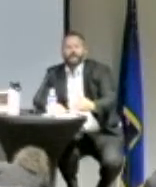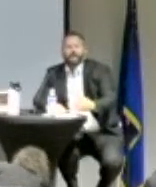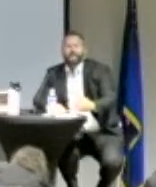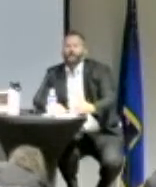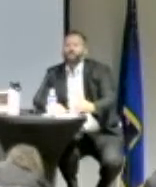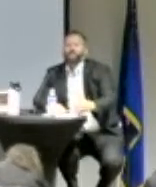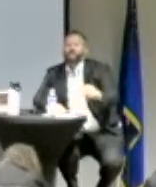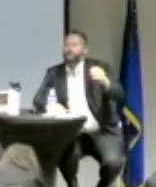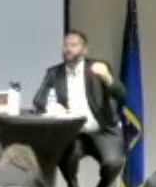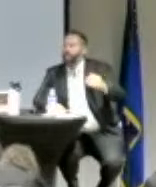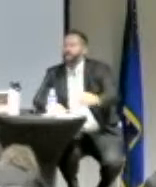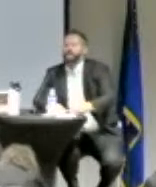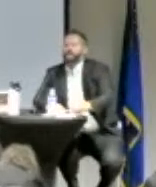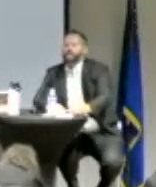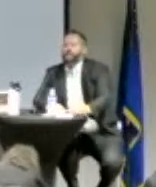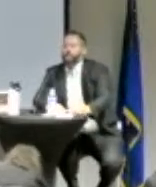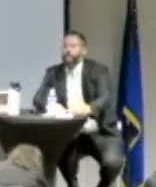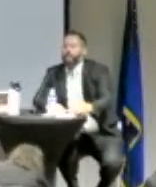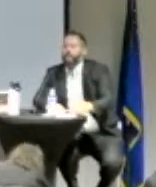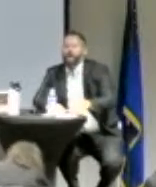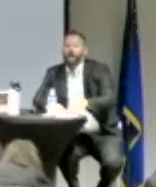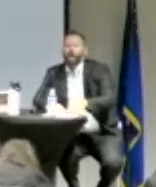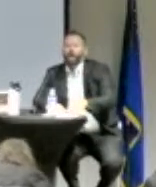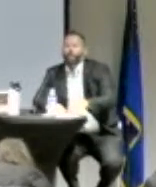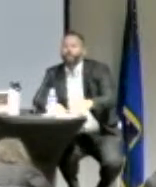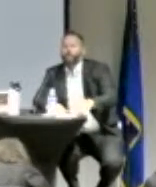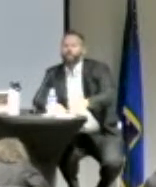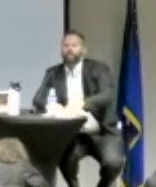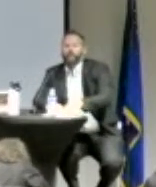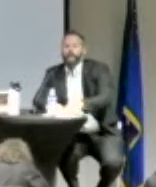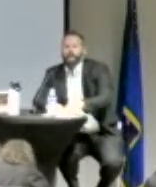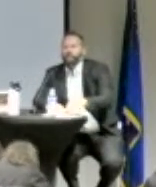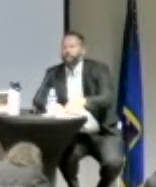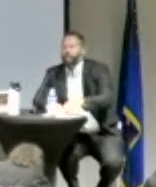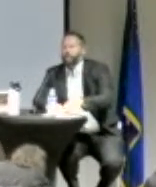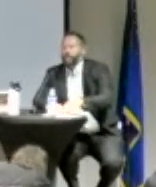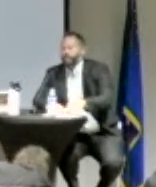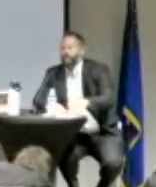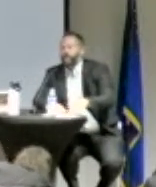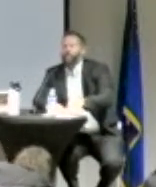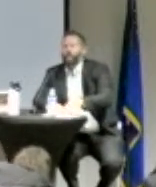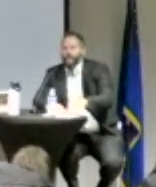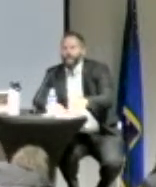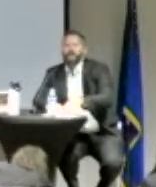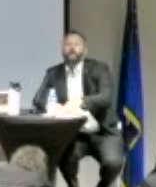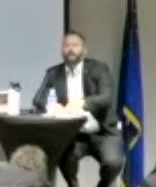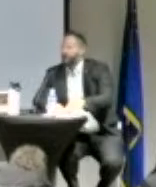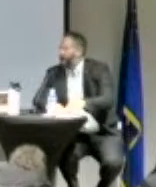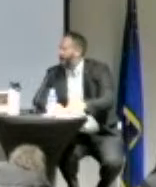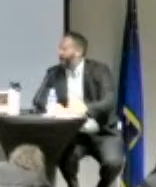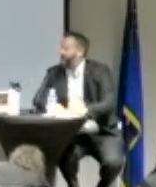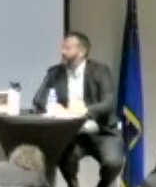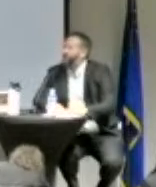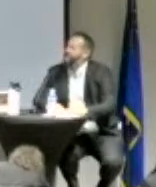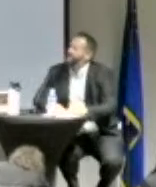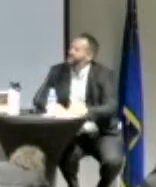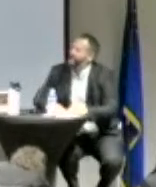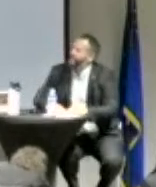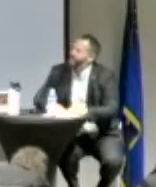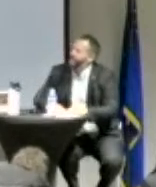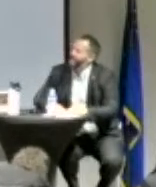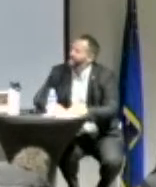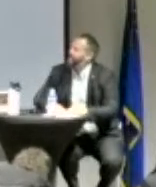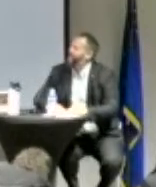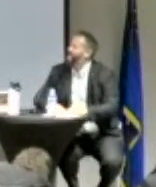provide beyond just the employee assistance program, a full range employee well-being. I'm gonna steal